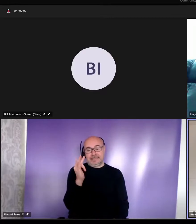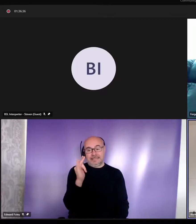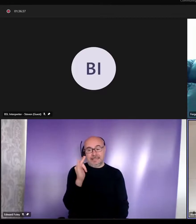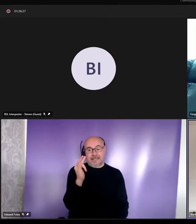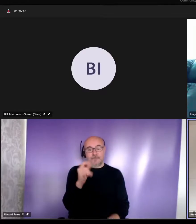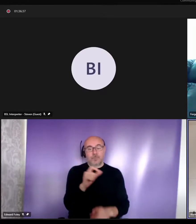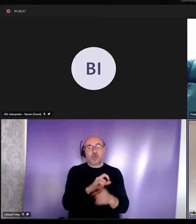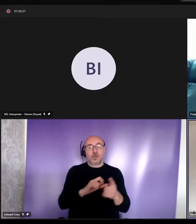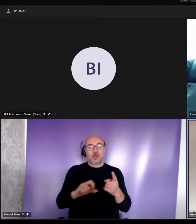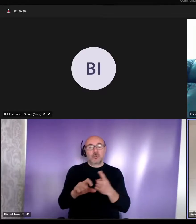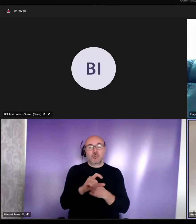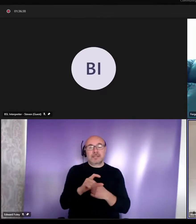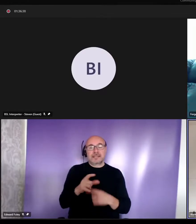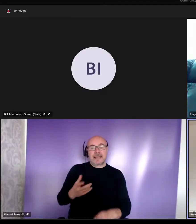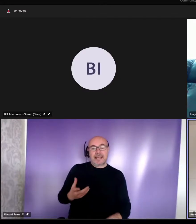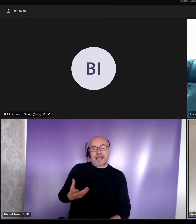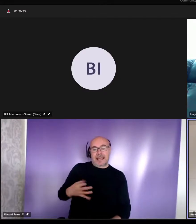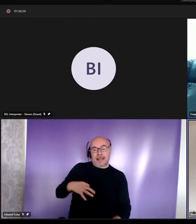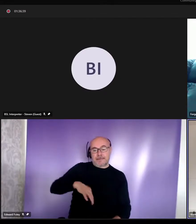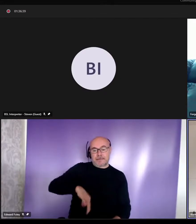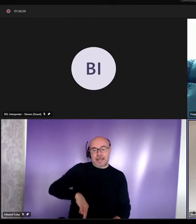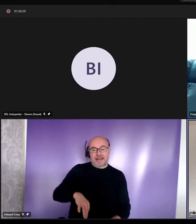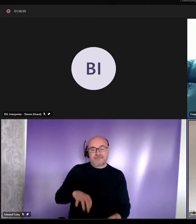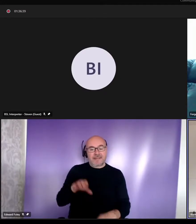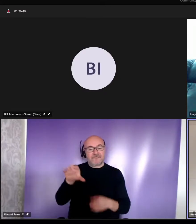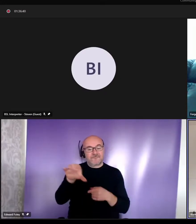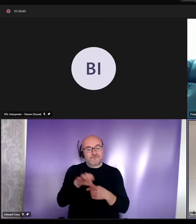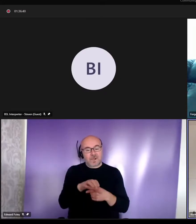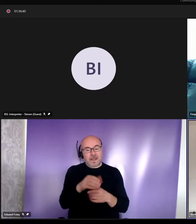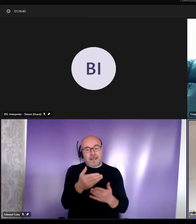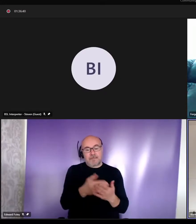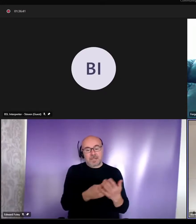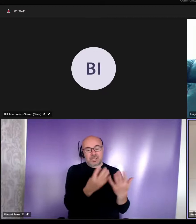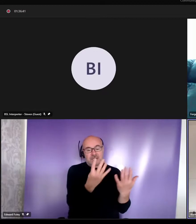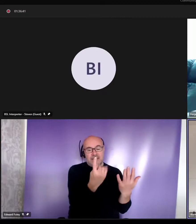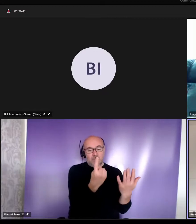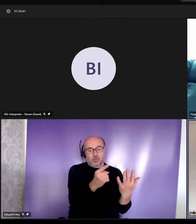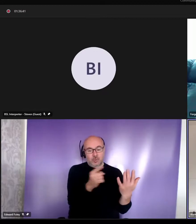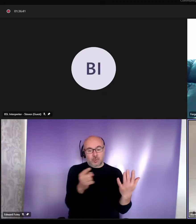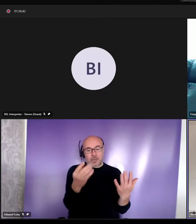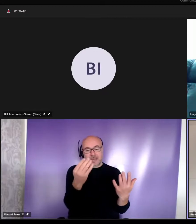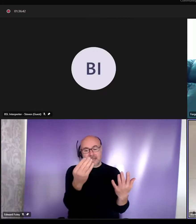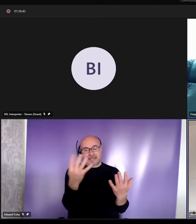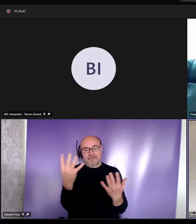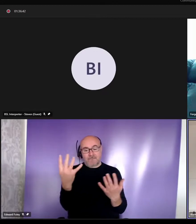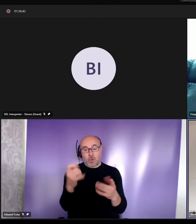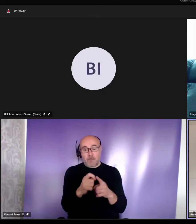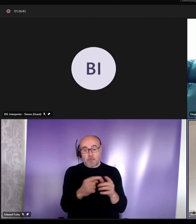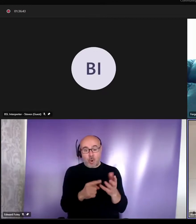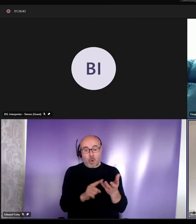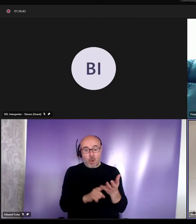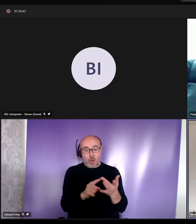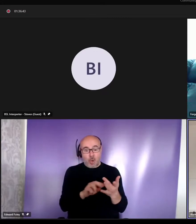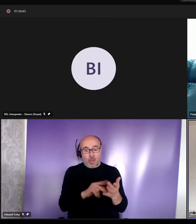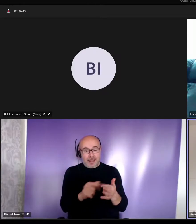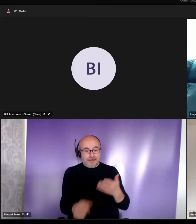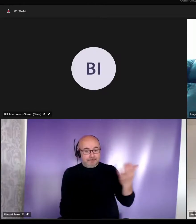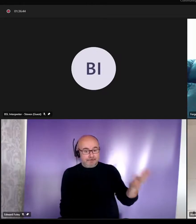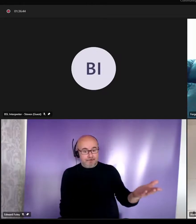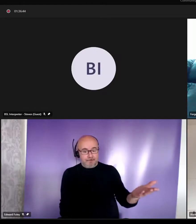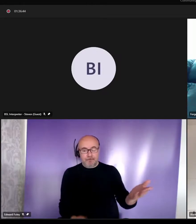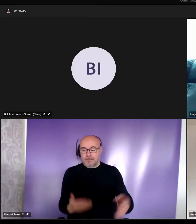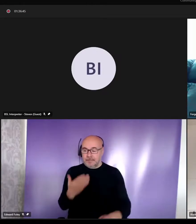community benefit funds, page 91 to 94. Pauline, taking us through this report again. Thanks,